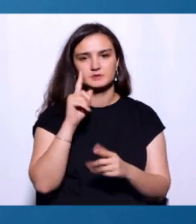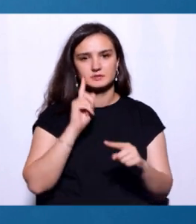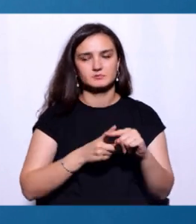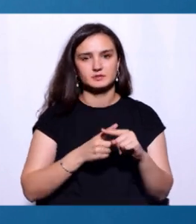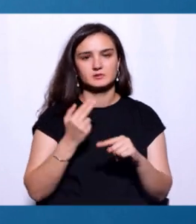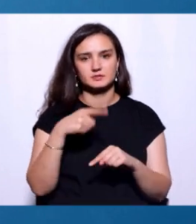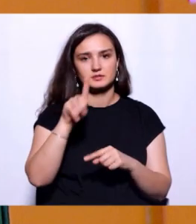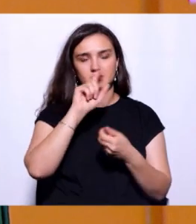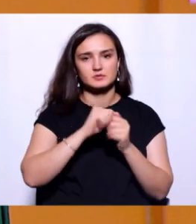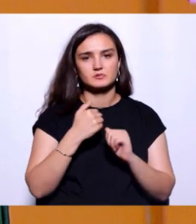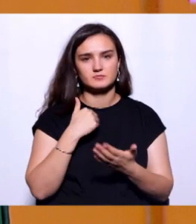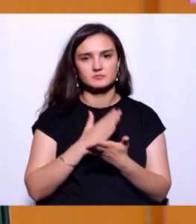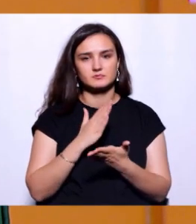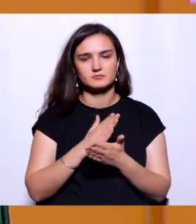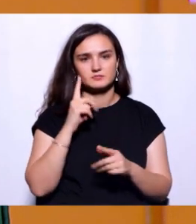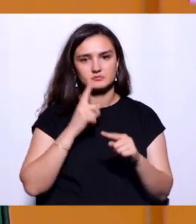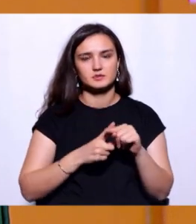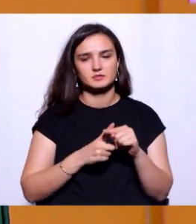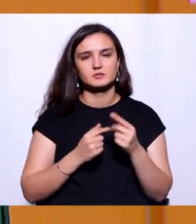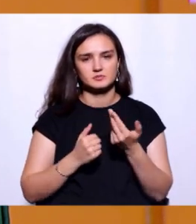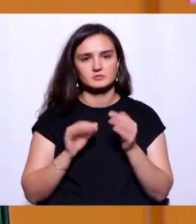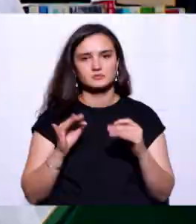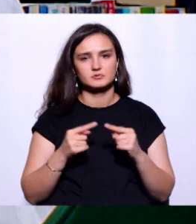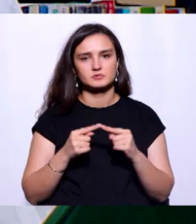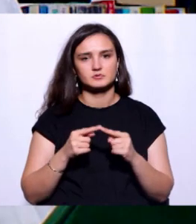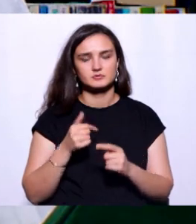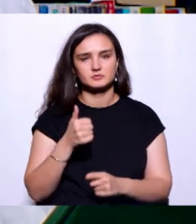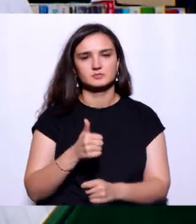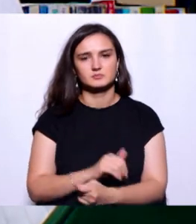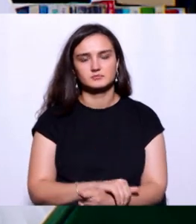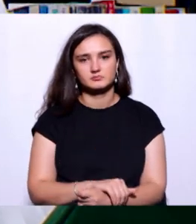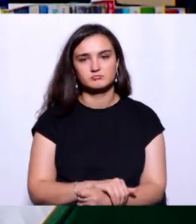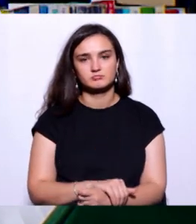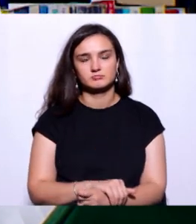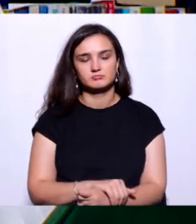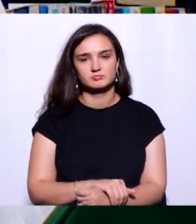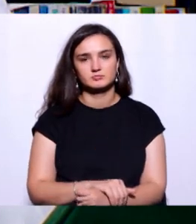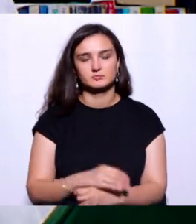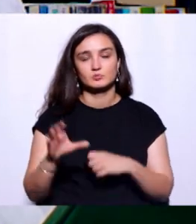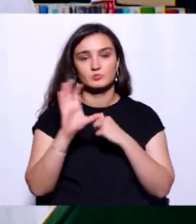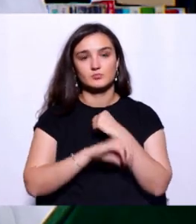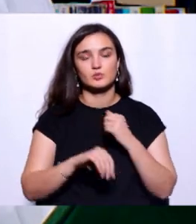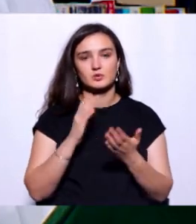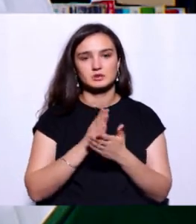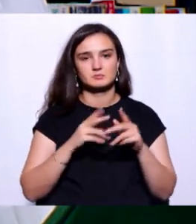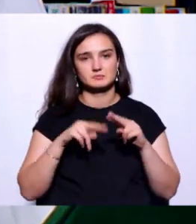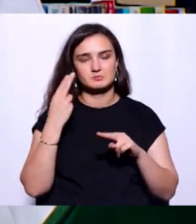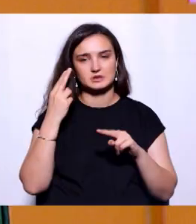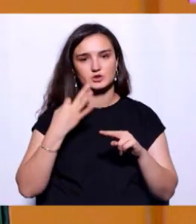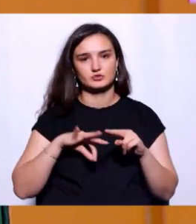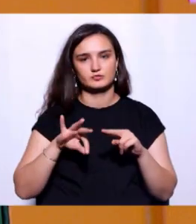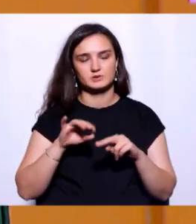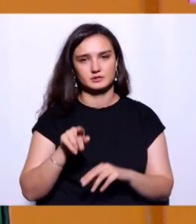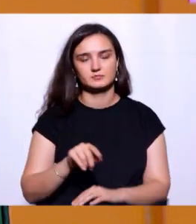brother? And do you remember that I have a brother? Oh, that's right, I forgot. Great. And lastly is cousin, a